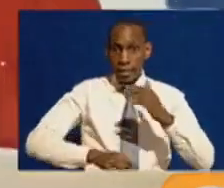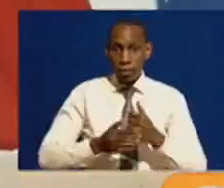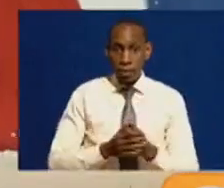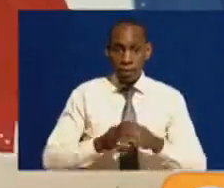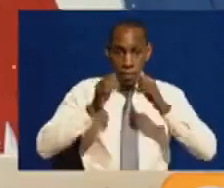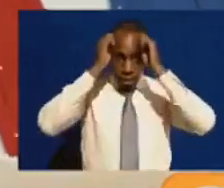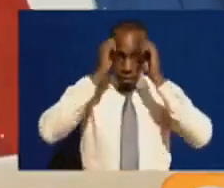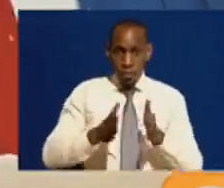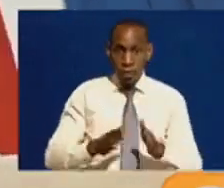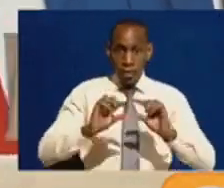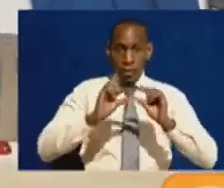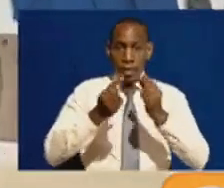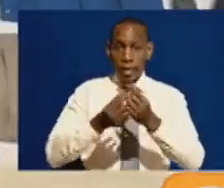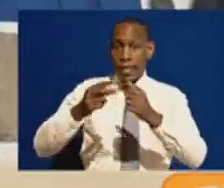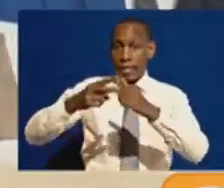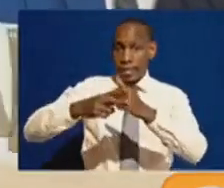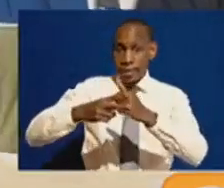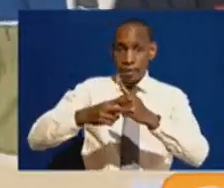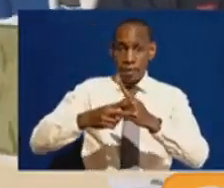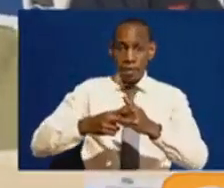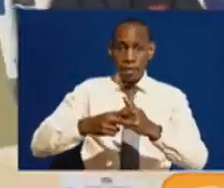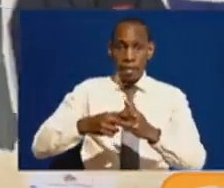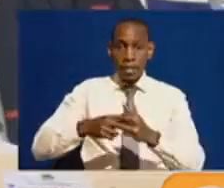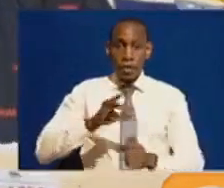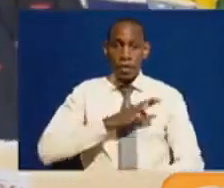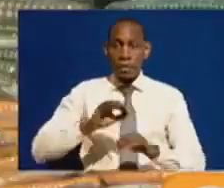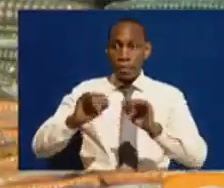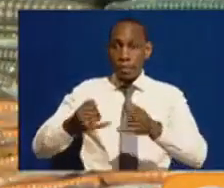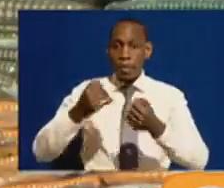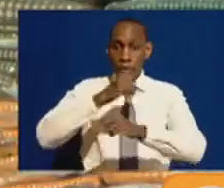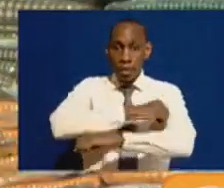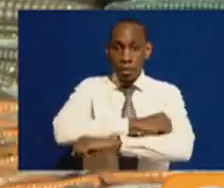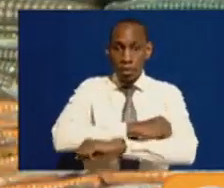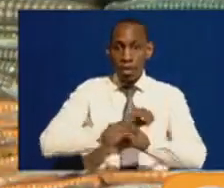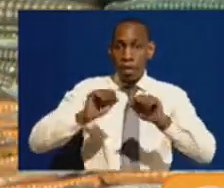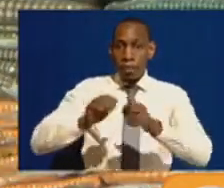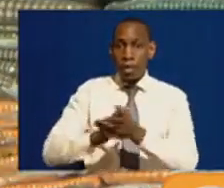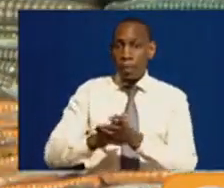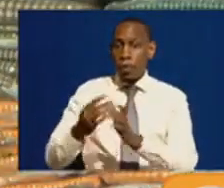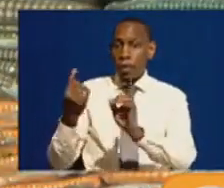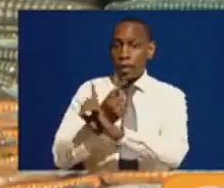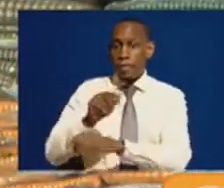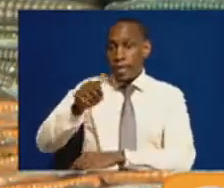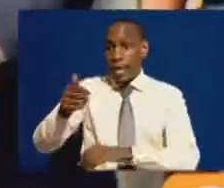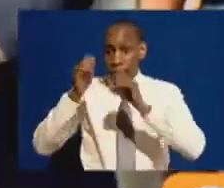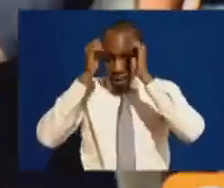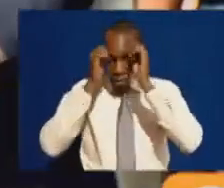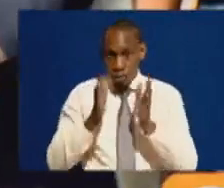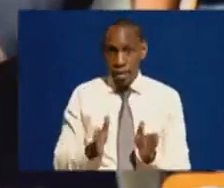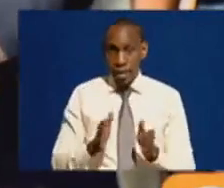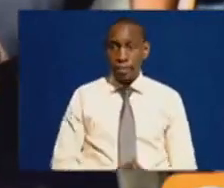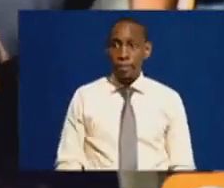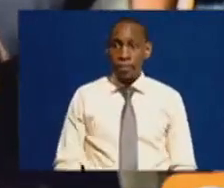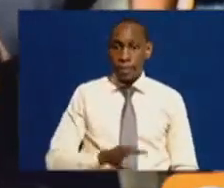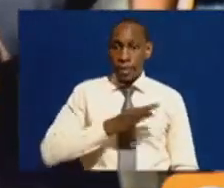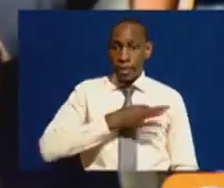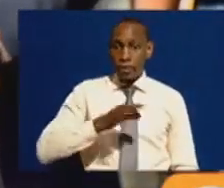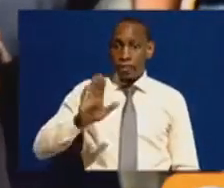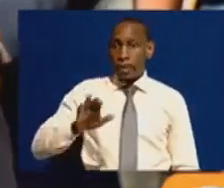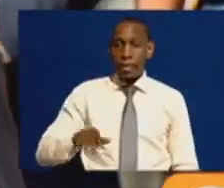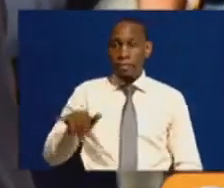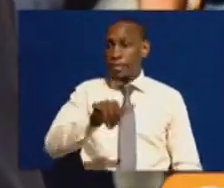wa gredi ya saba watavaa fomu mpya za shule ili kuwa na utofauti na wenzao. The uniform will not be the